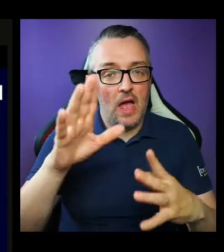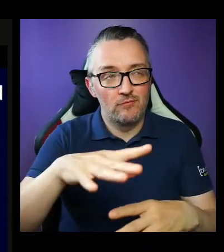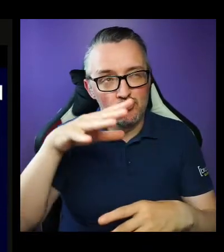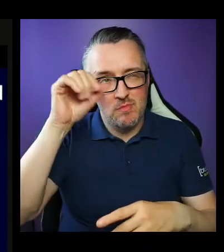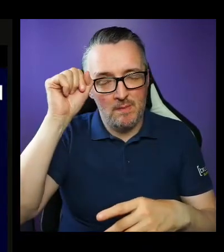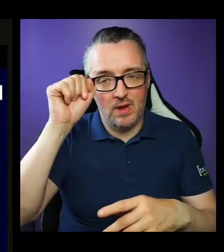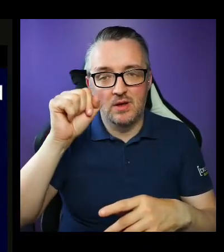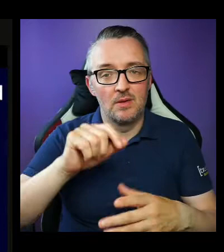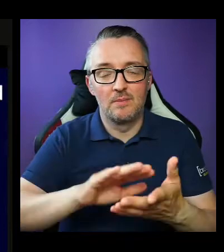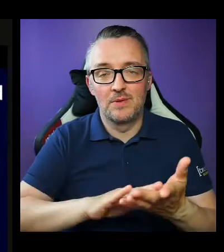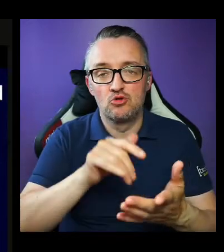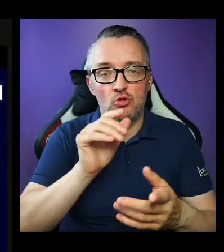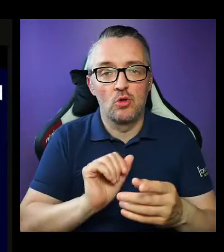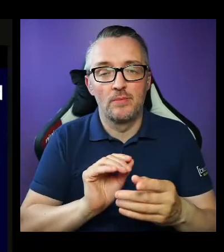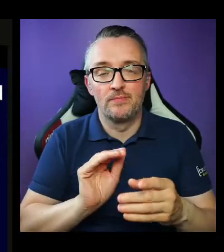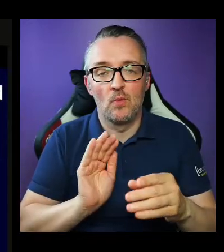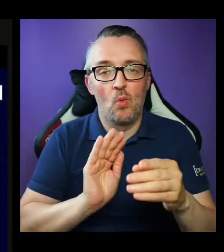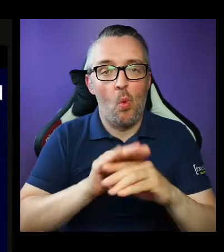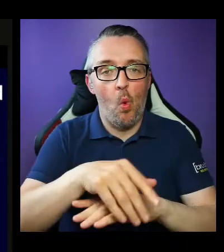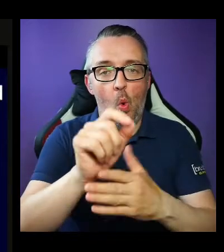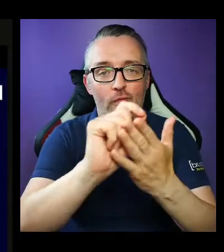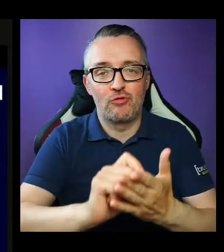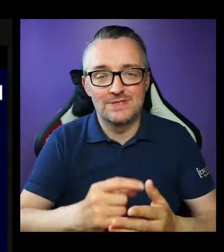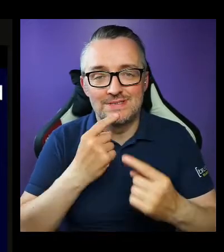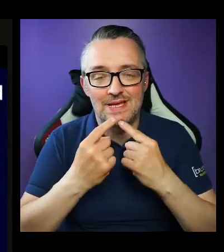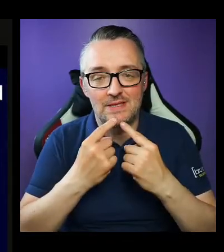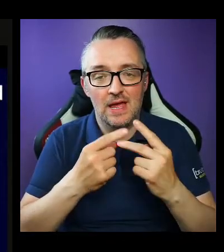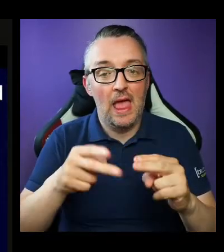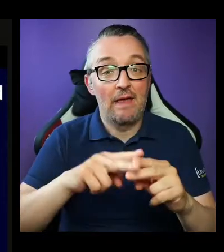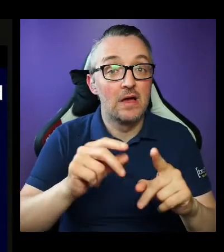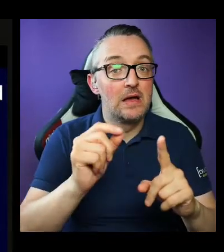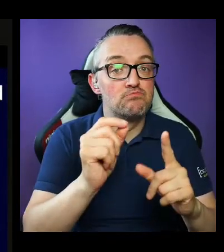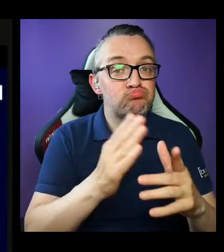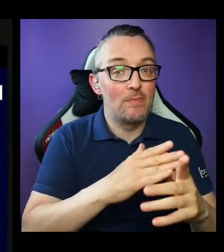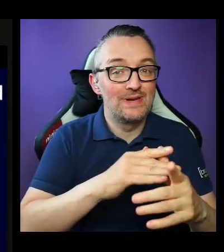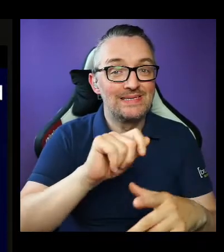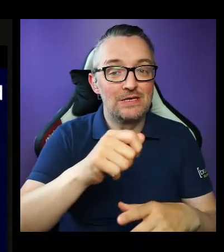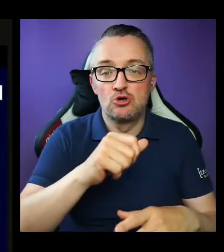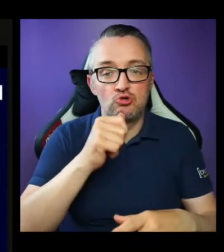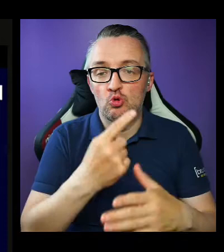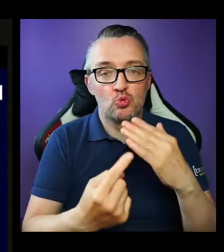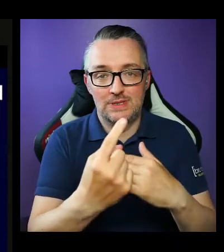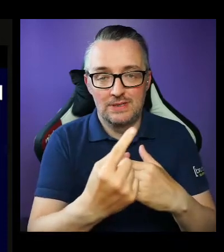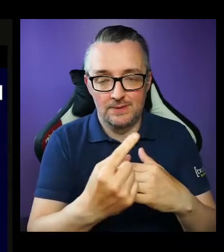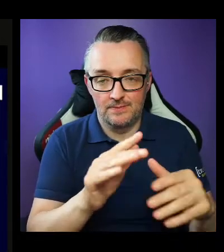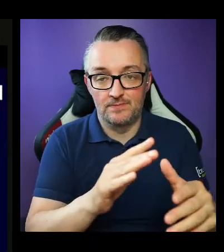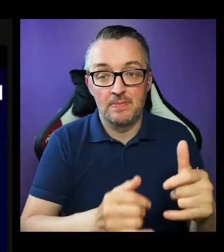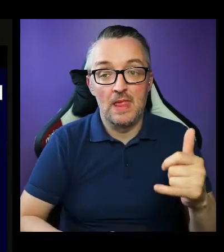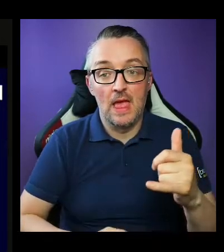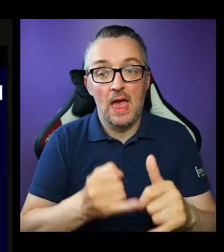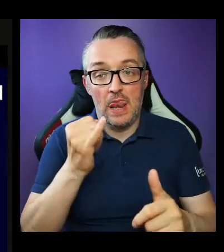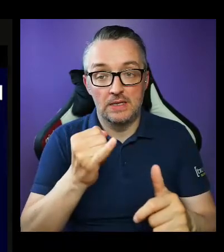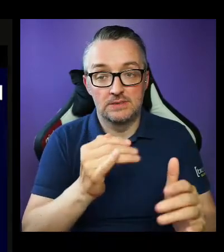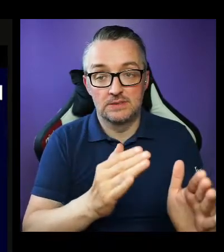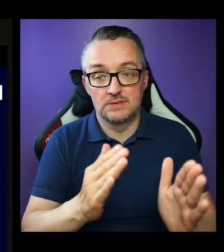you don't overwrite your data if the primary key is not unique. And the last part in